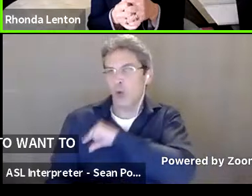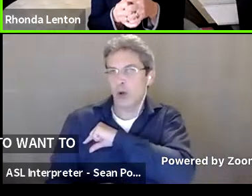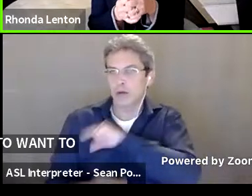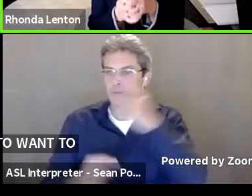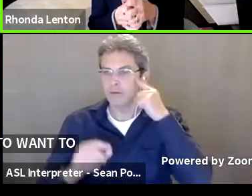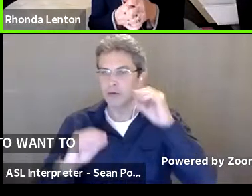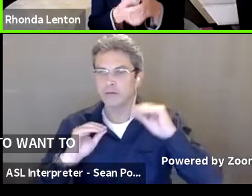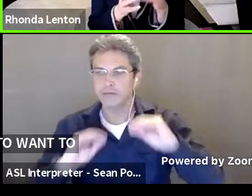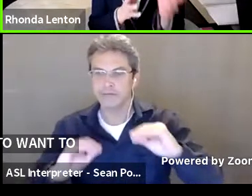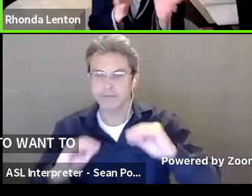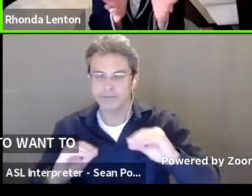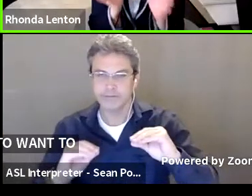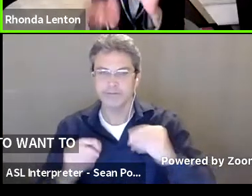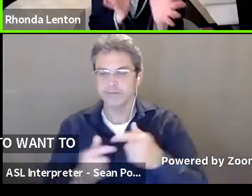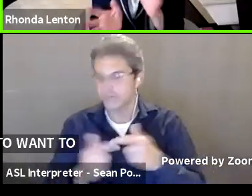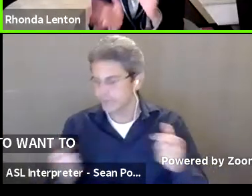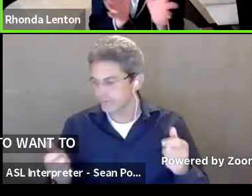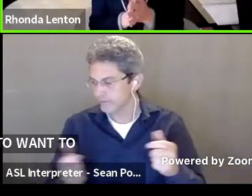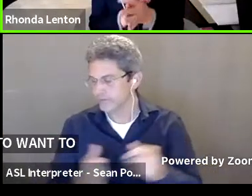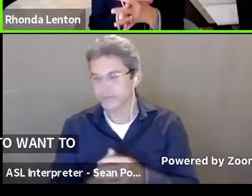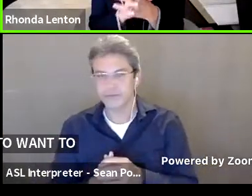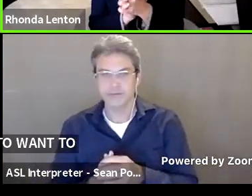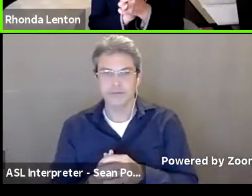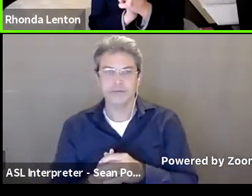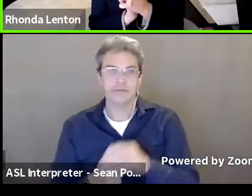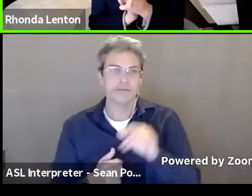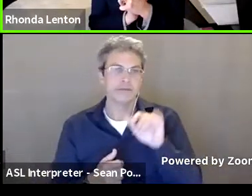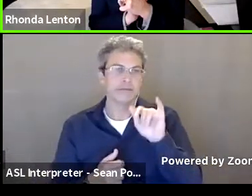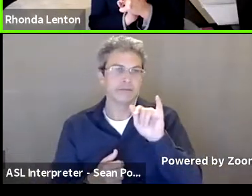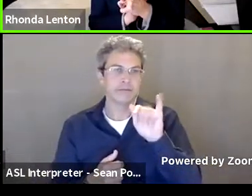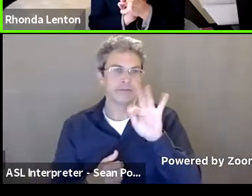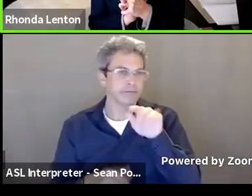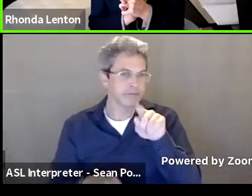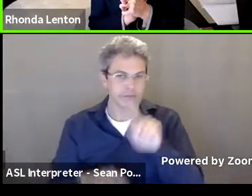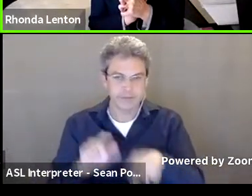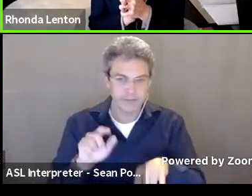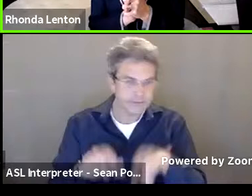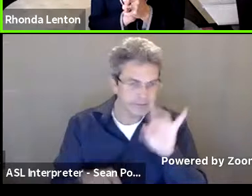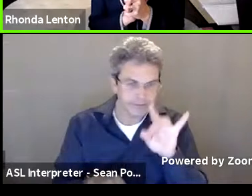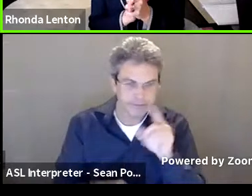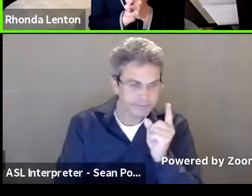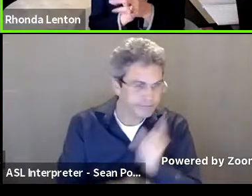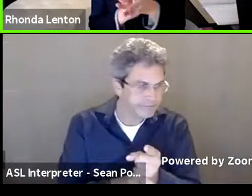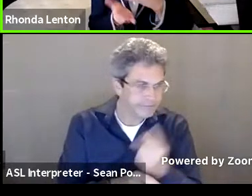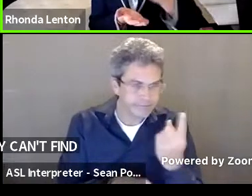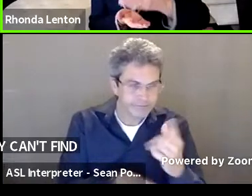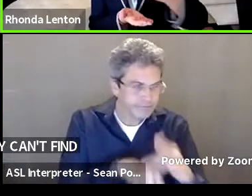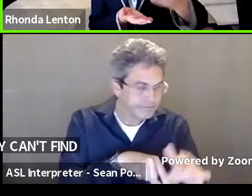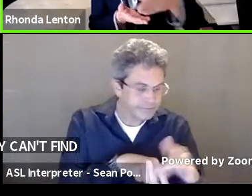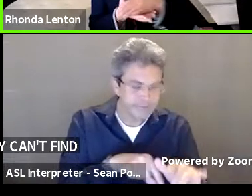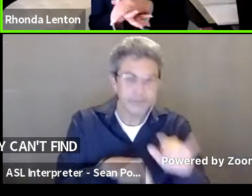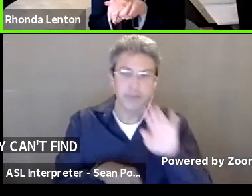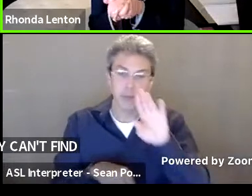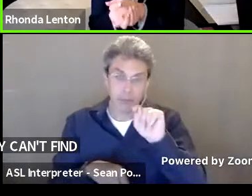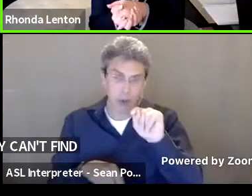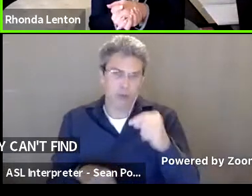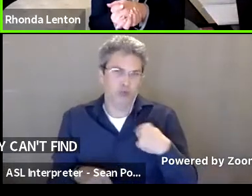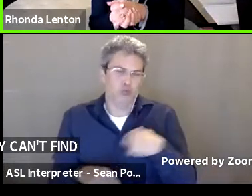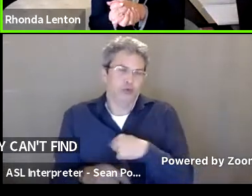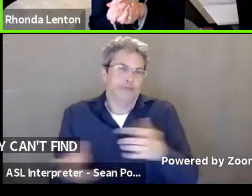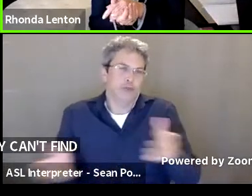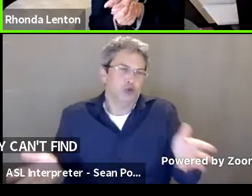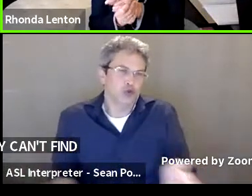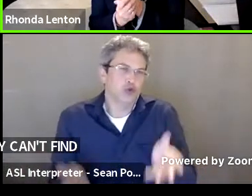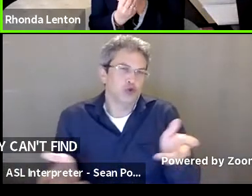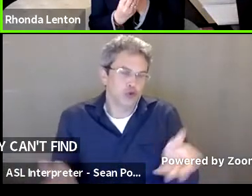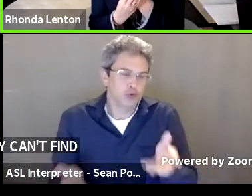she might want to use if they can't find something that's right on open access. But we certainly do and have been trying